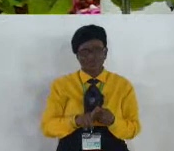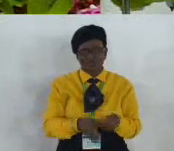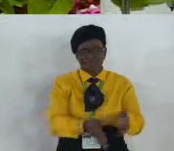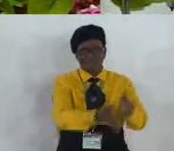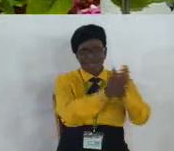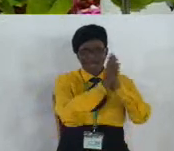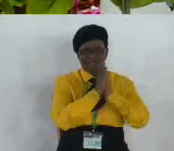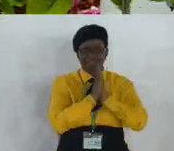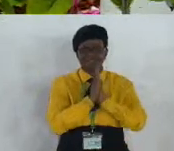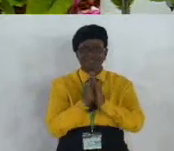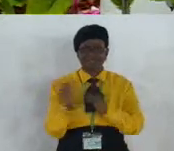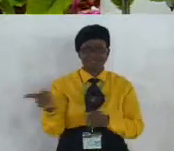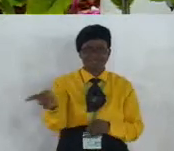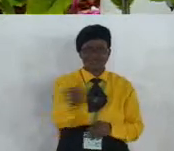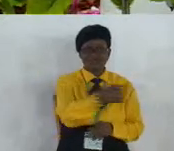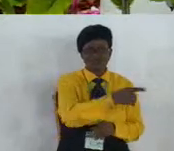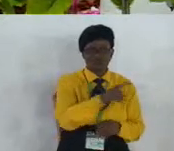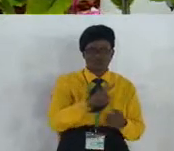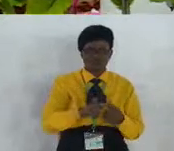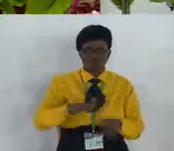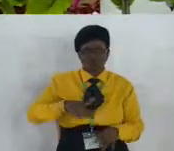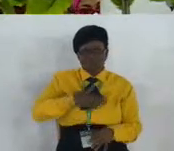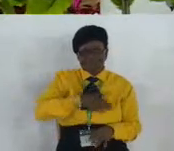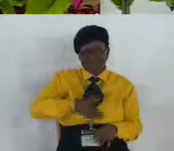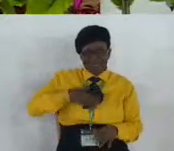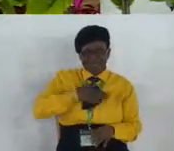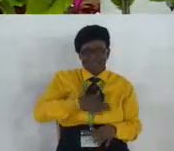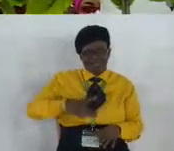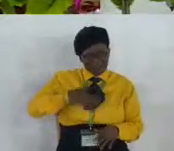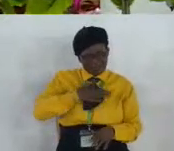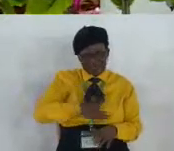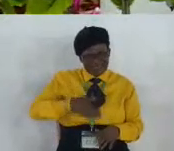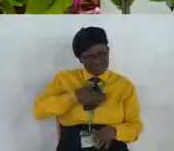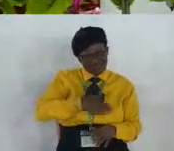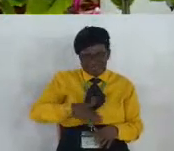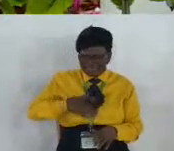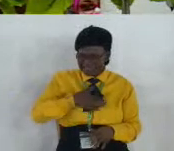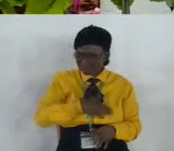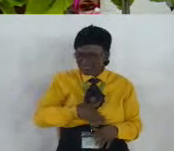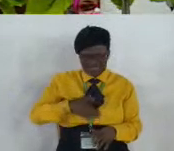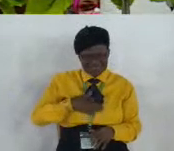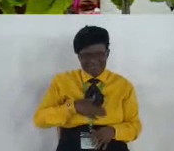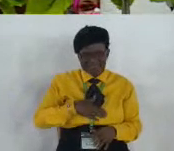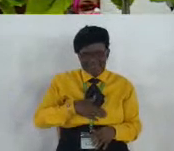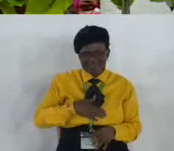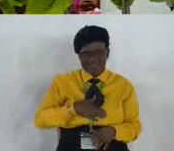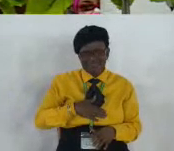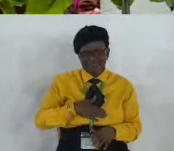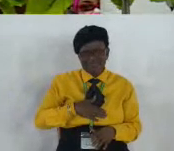ask you to please, please, please